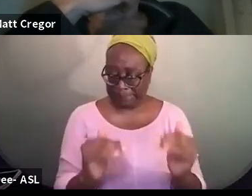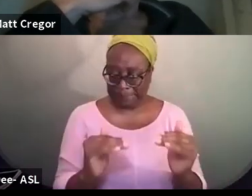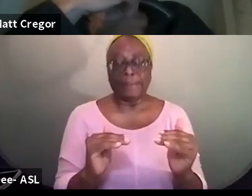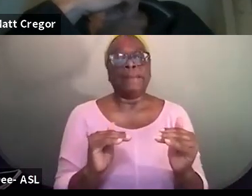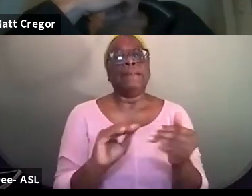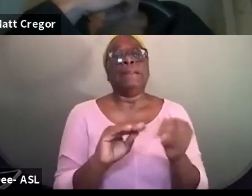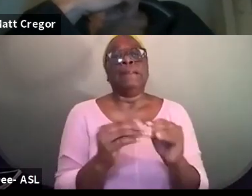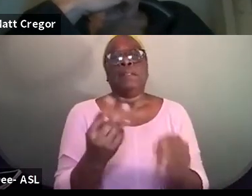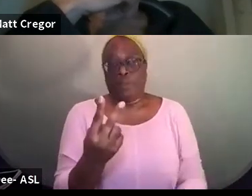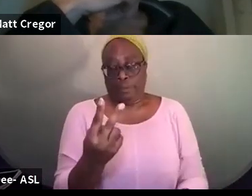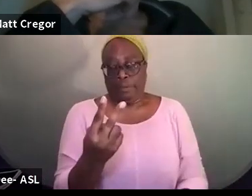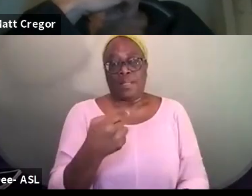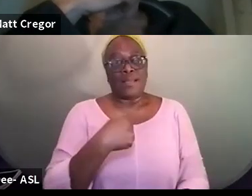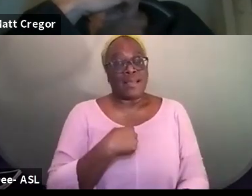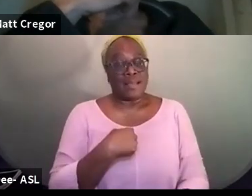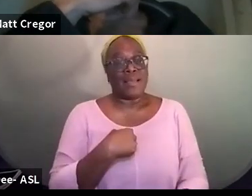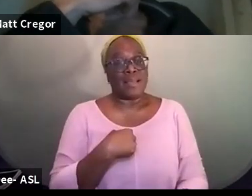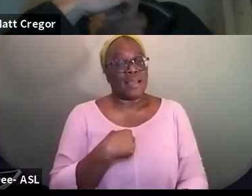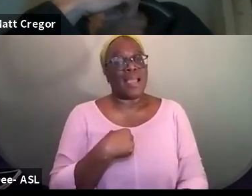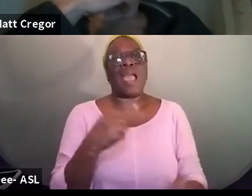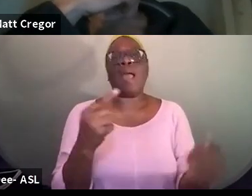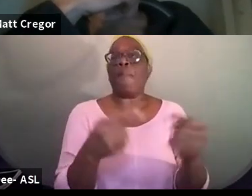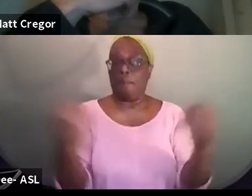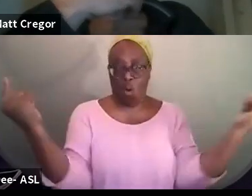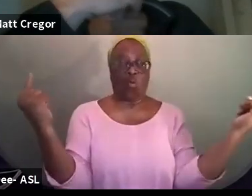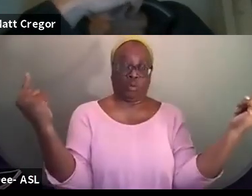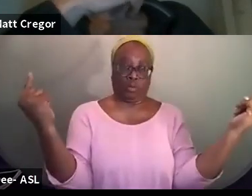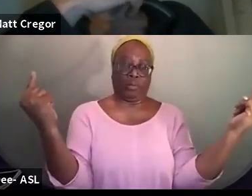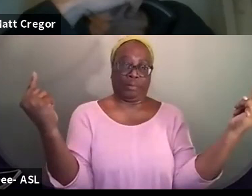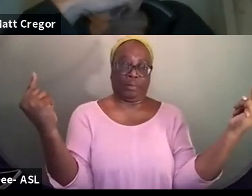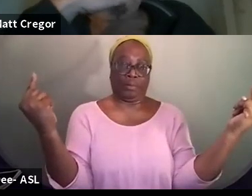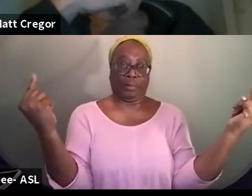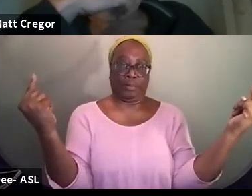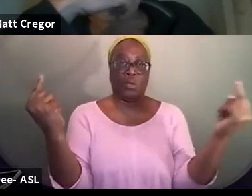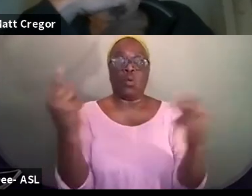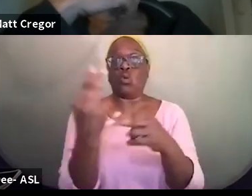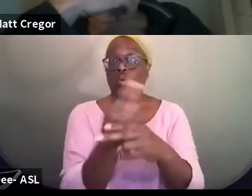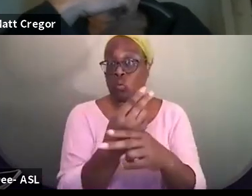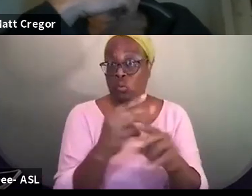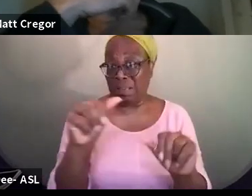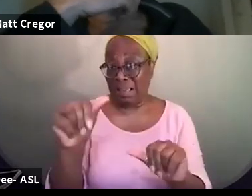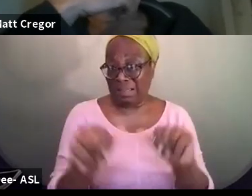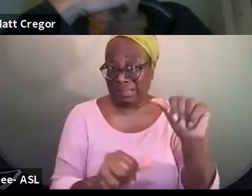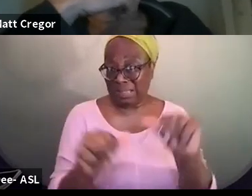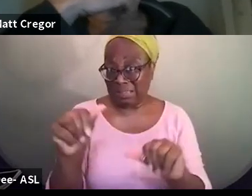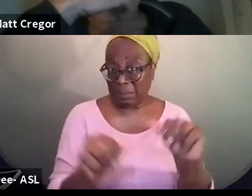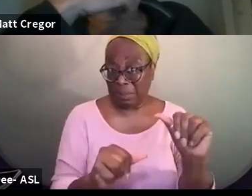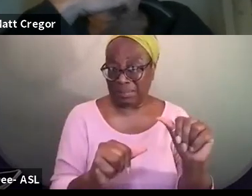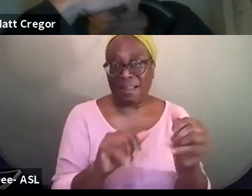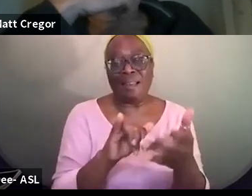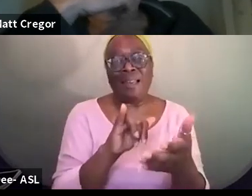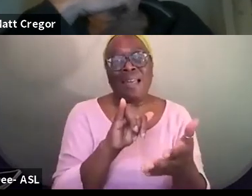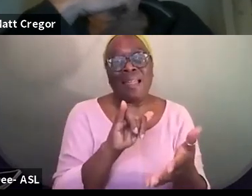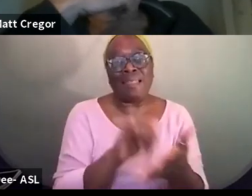I am absolutely opposed to using an assessment that